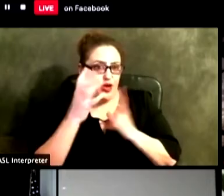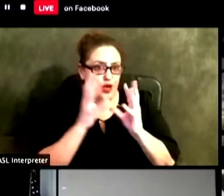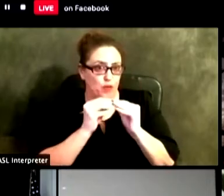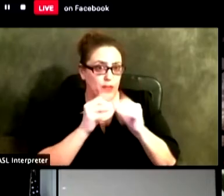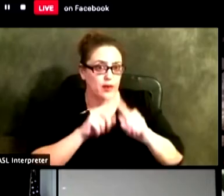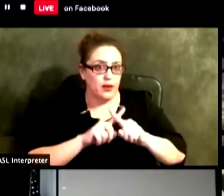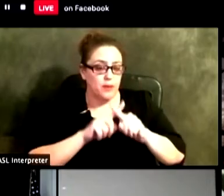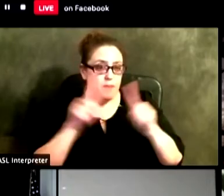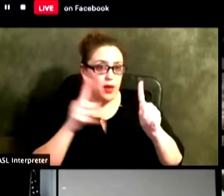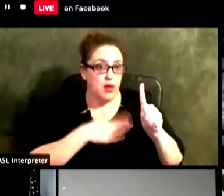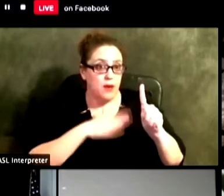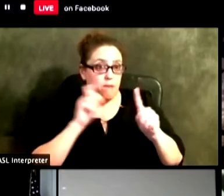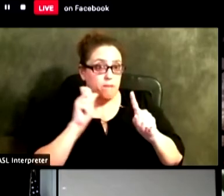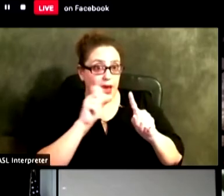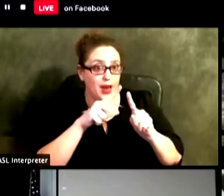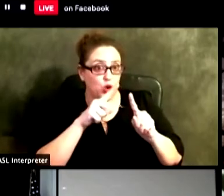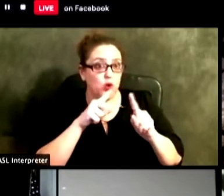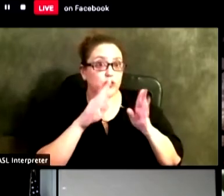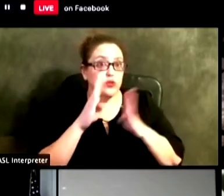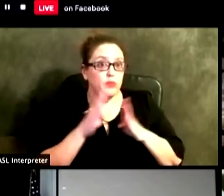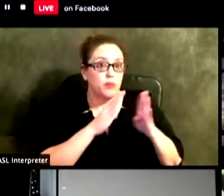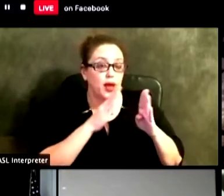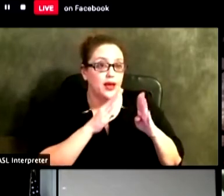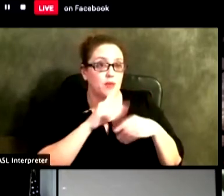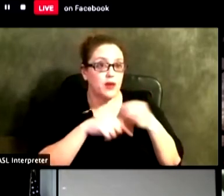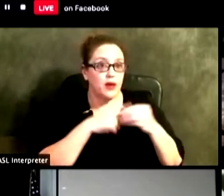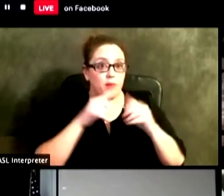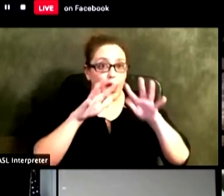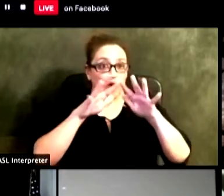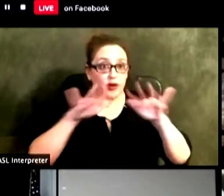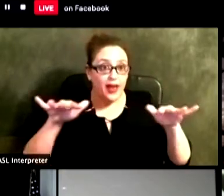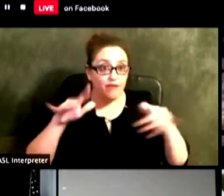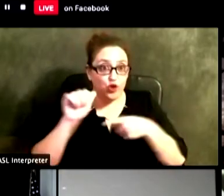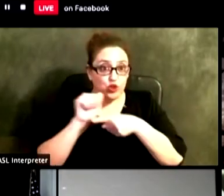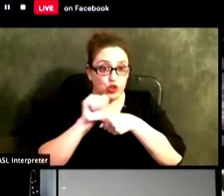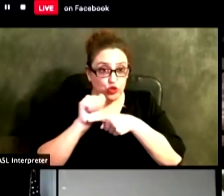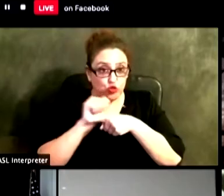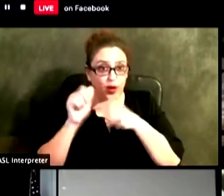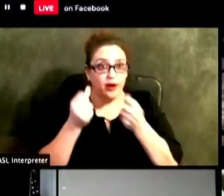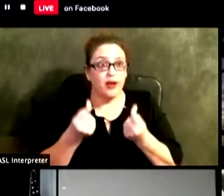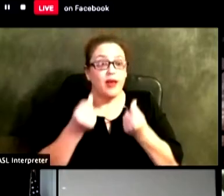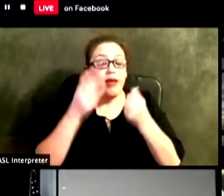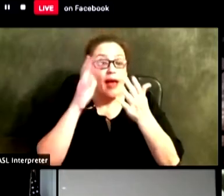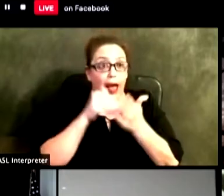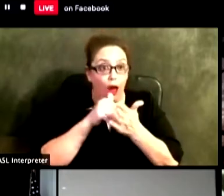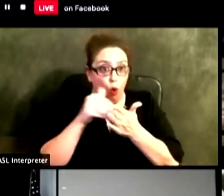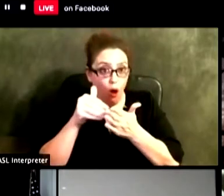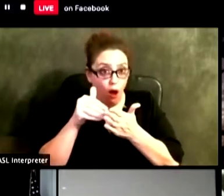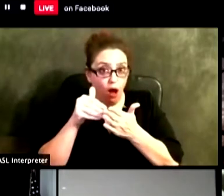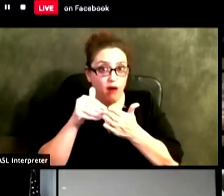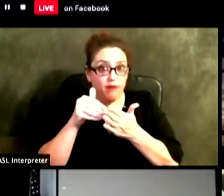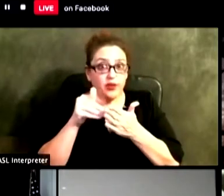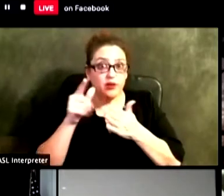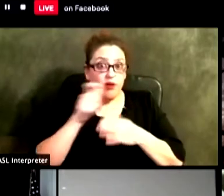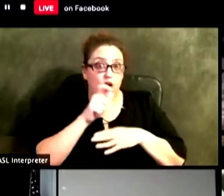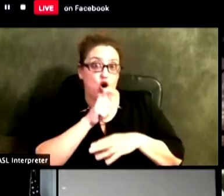was going to be about diversity training. How often are the